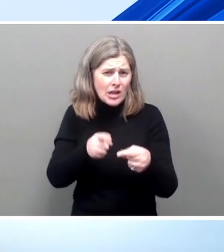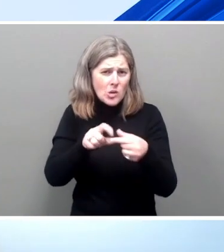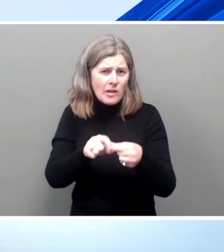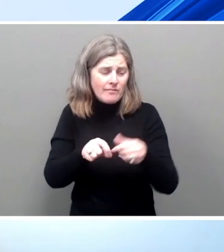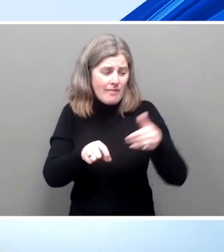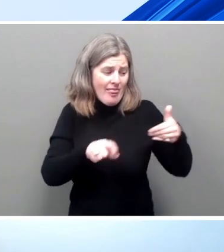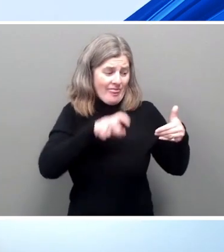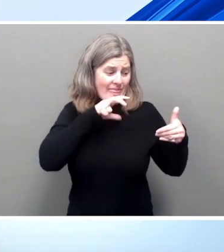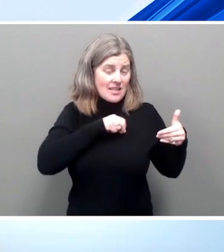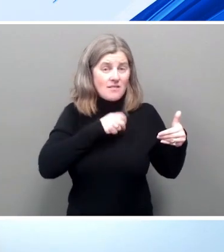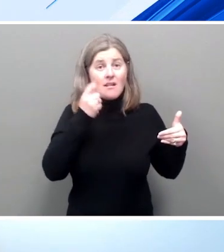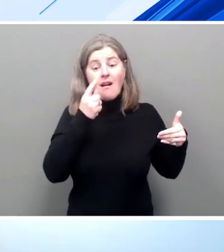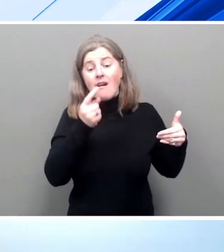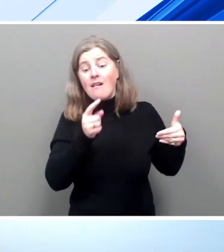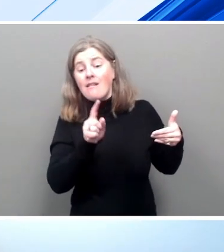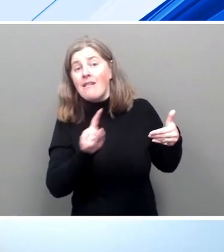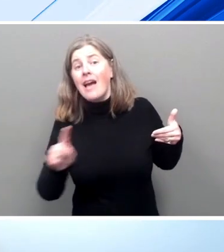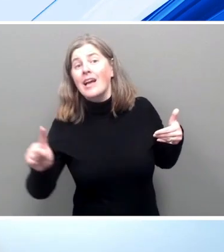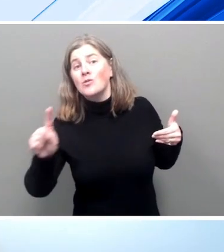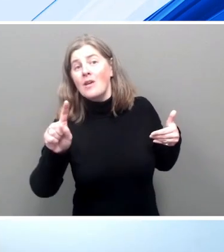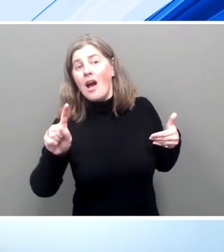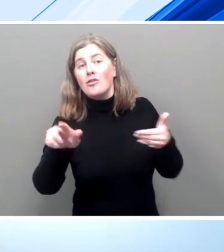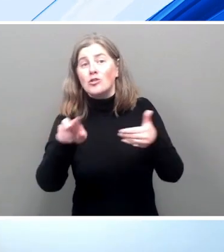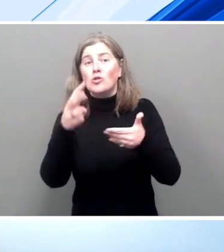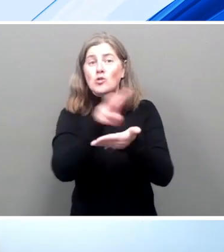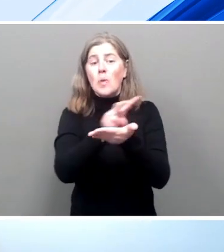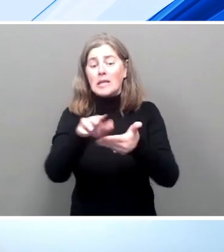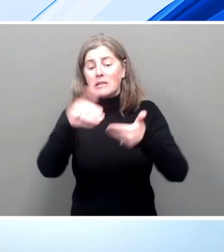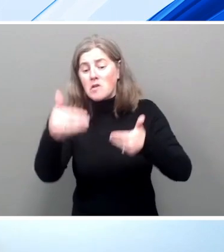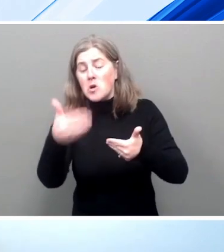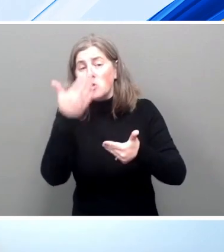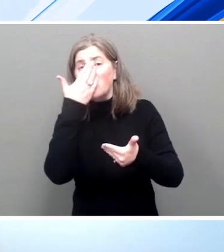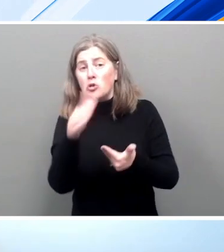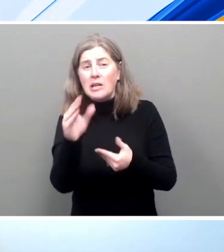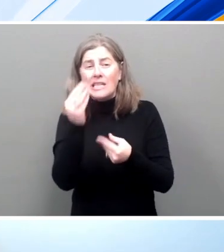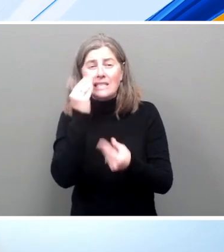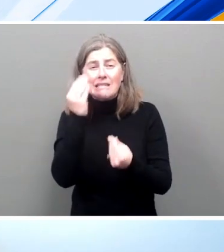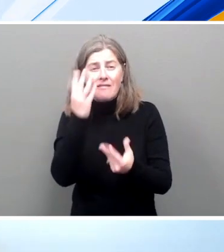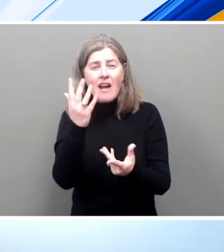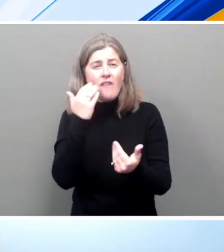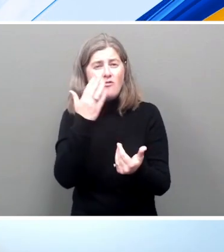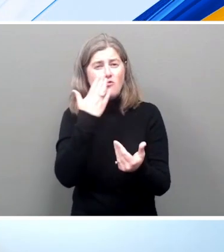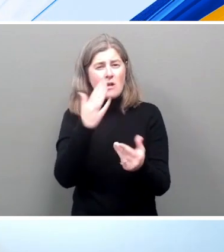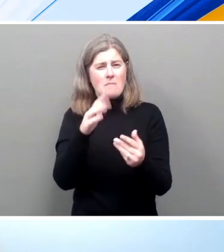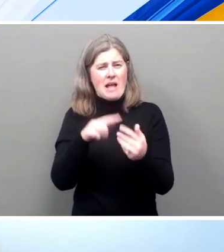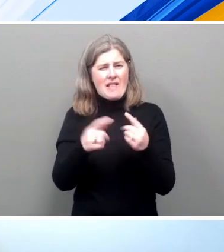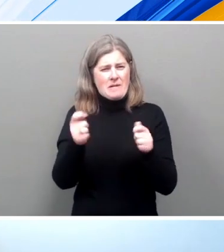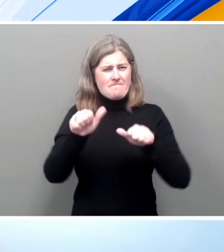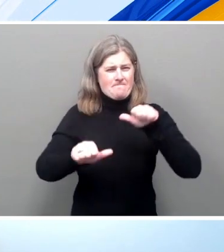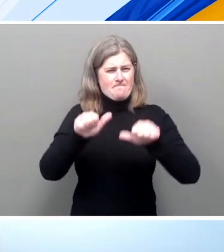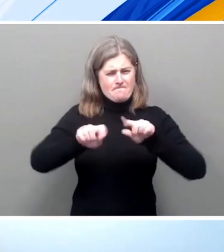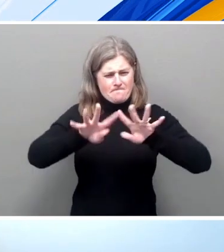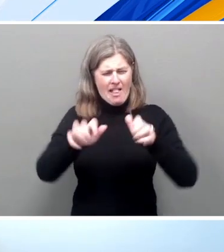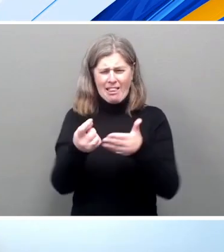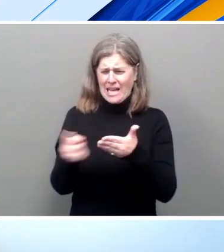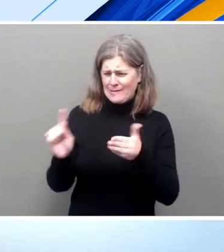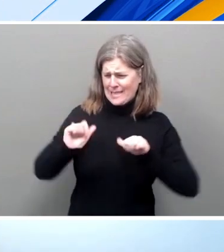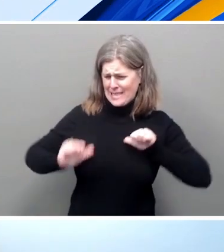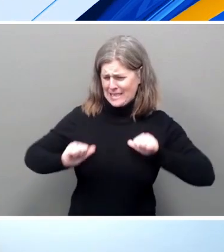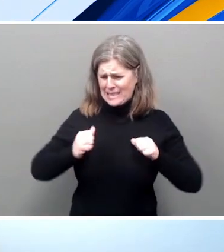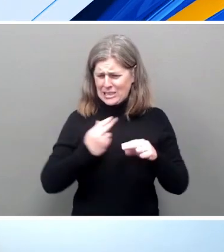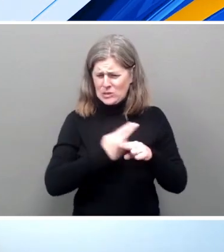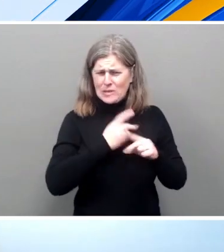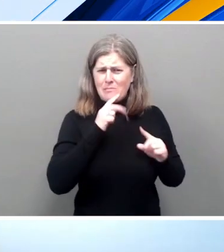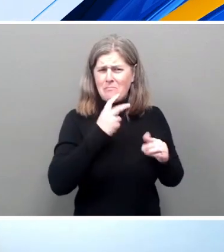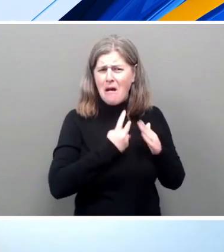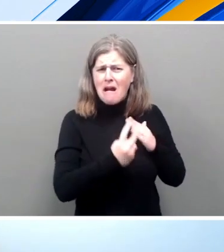next week, we'll have 2 weeks of clean data. Won't be good again. But that was a little bit of a puzzle last week when the modeling